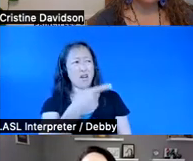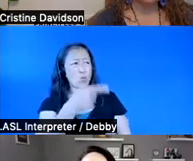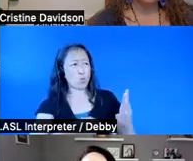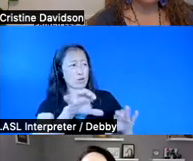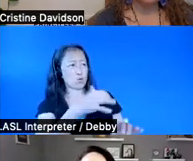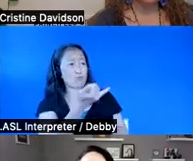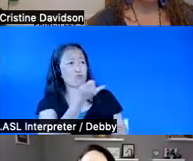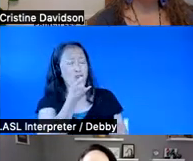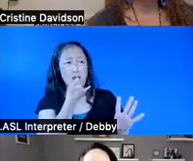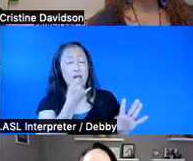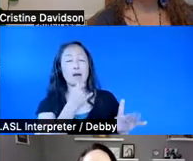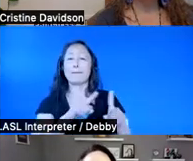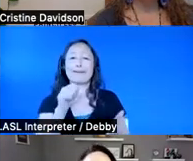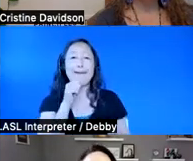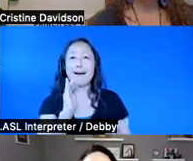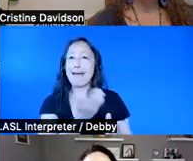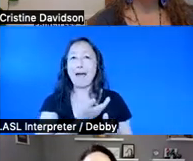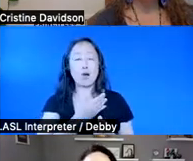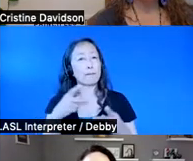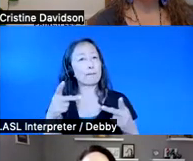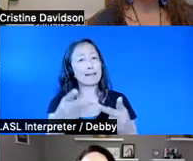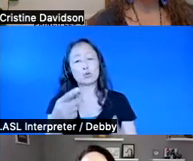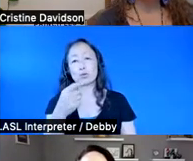it's not for us to say. Okay.